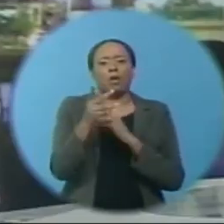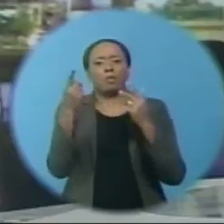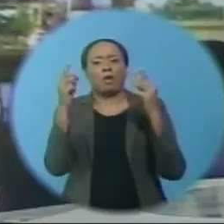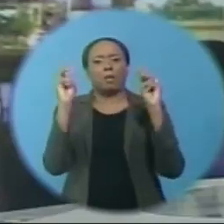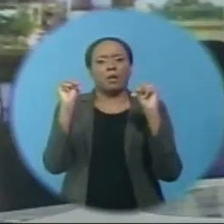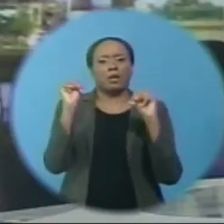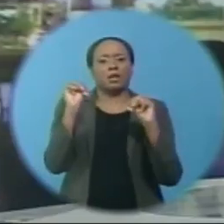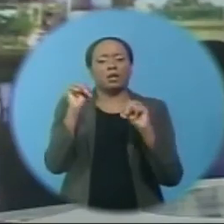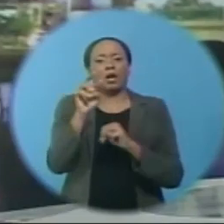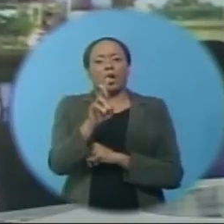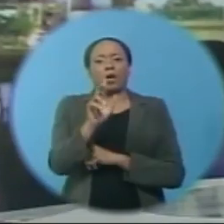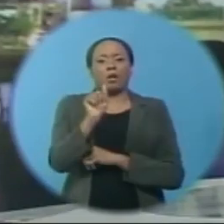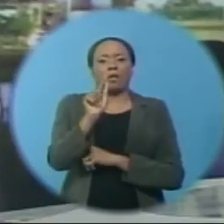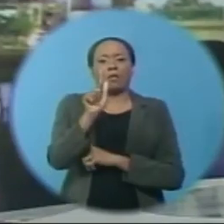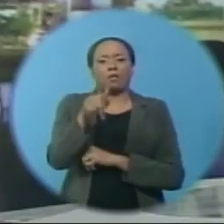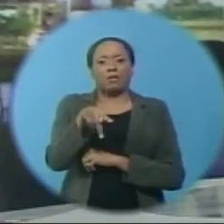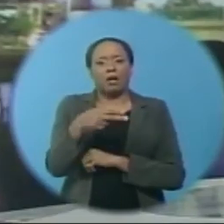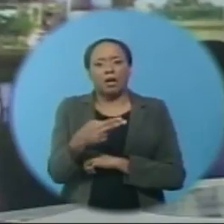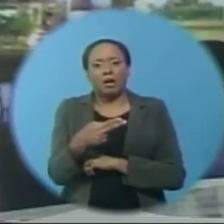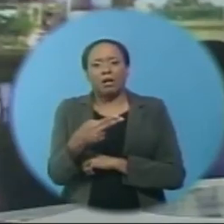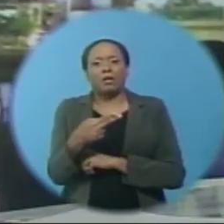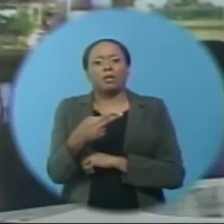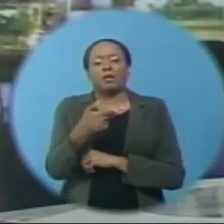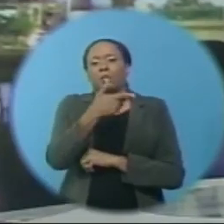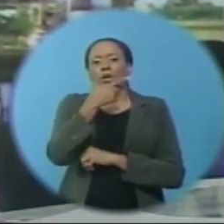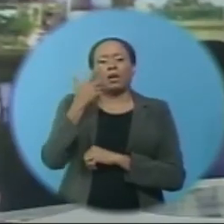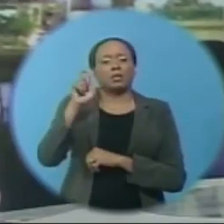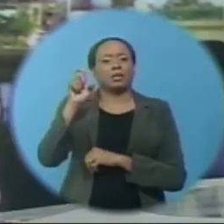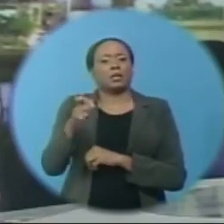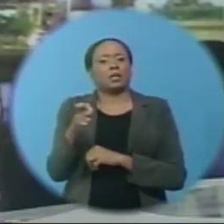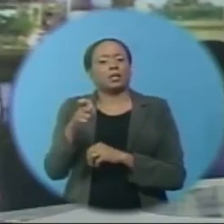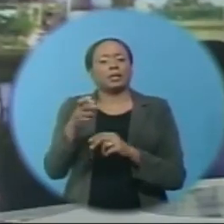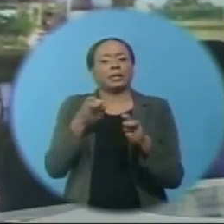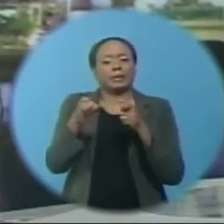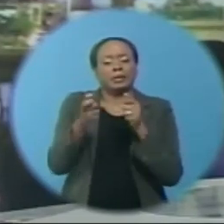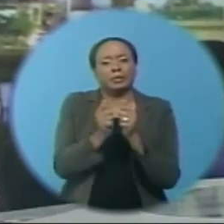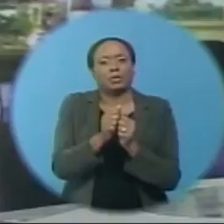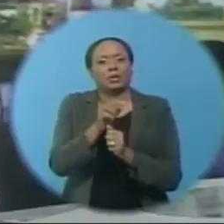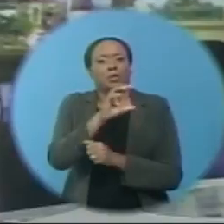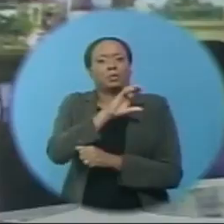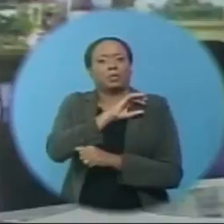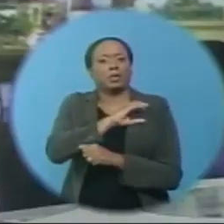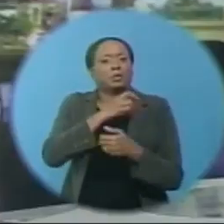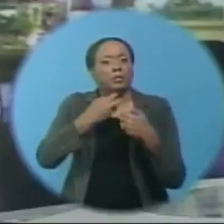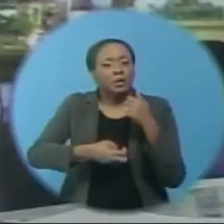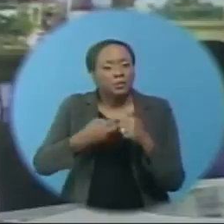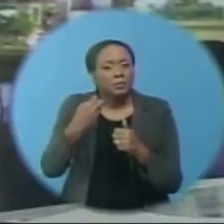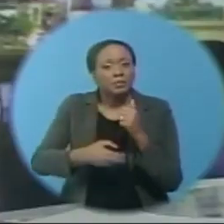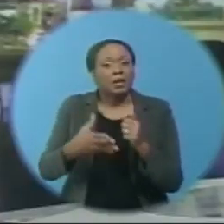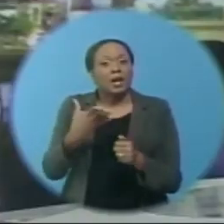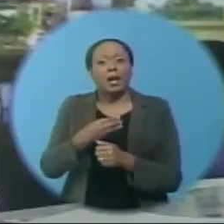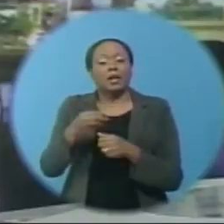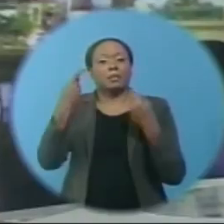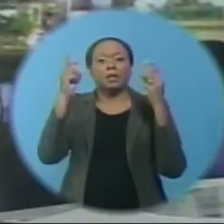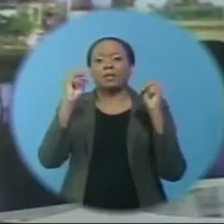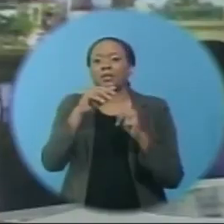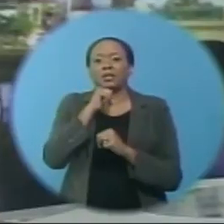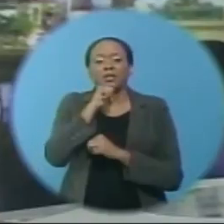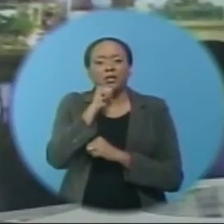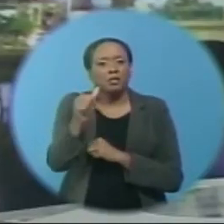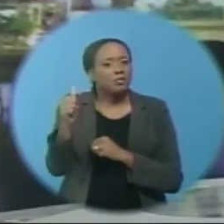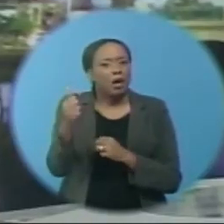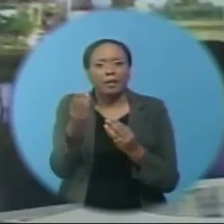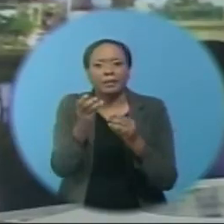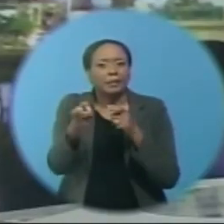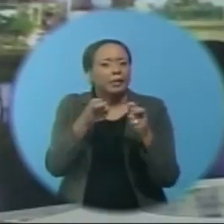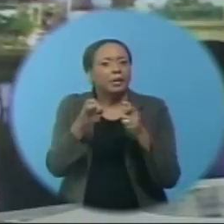in an effort to have issues affecting police officers addressed. The SVG police force says it expects that charges would also